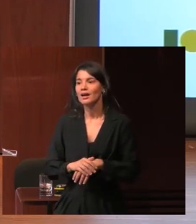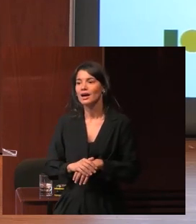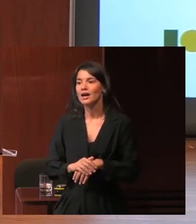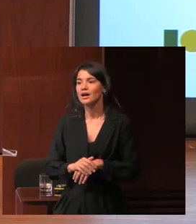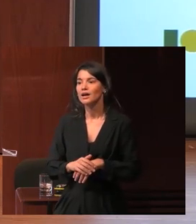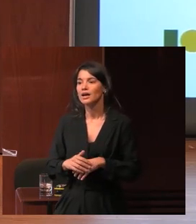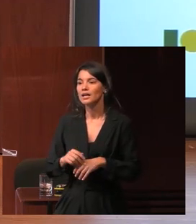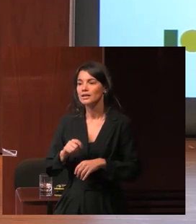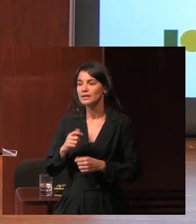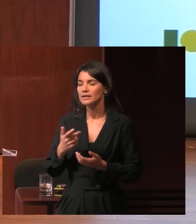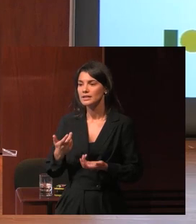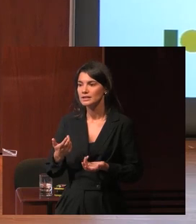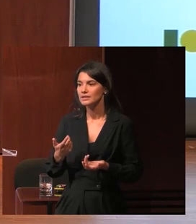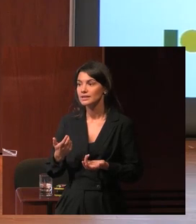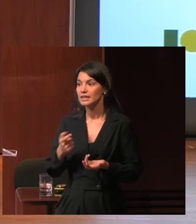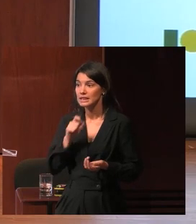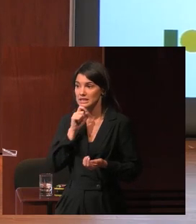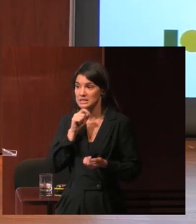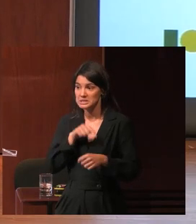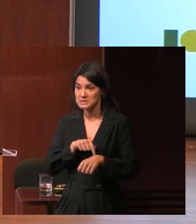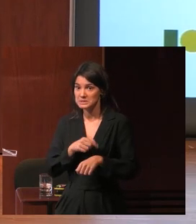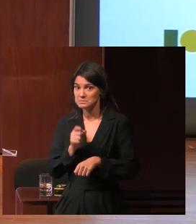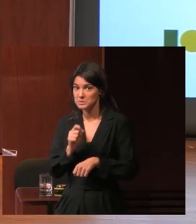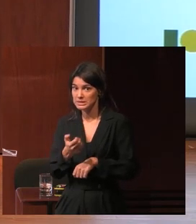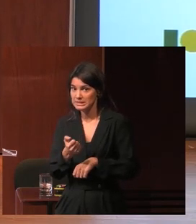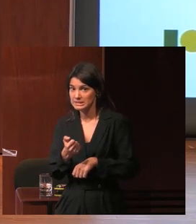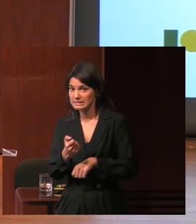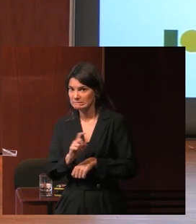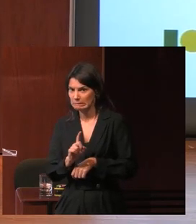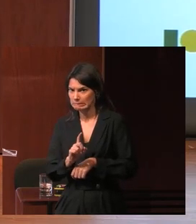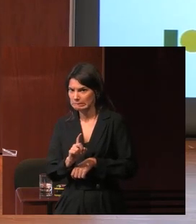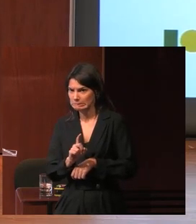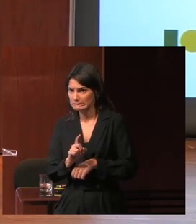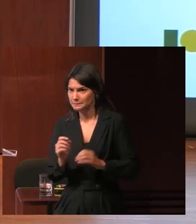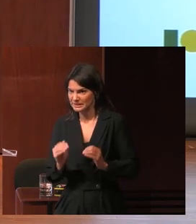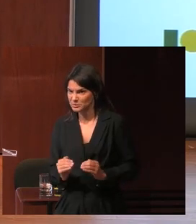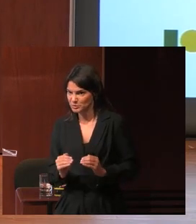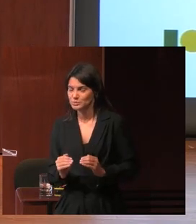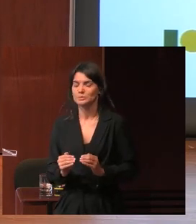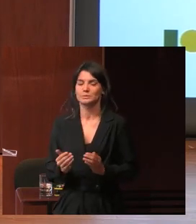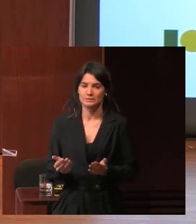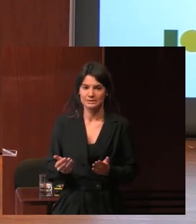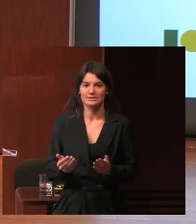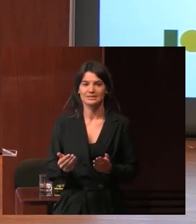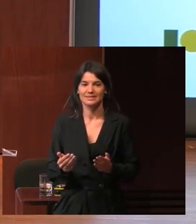around 15 minutes. Well, a little bit less.